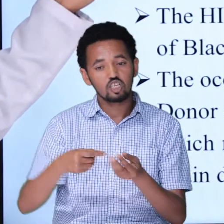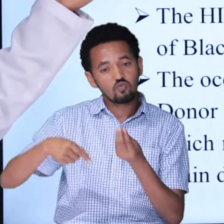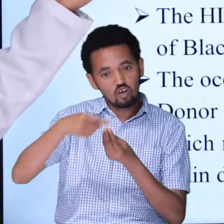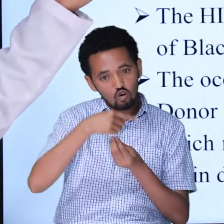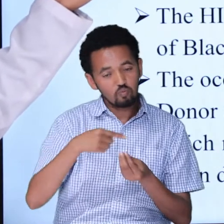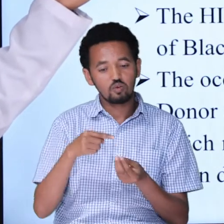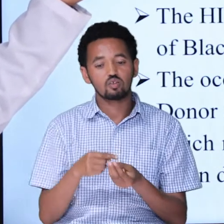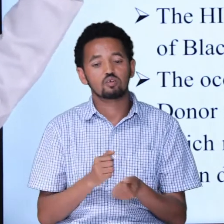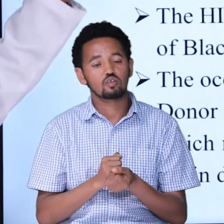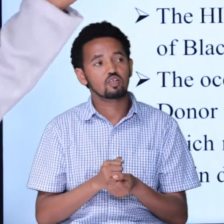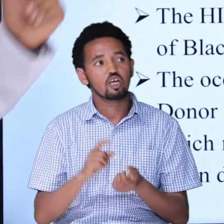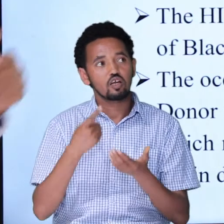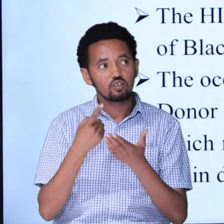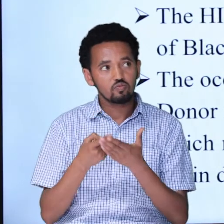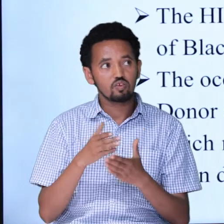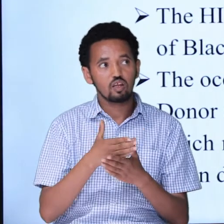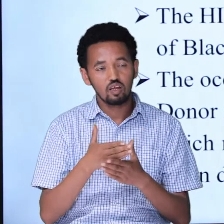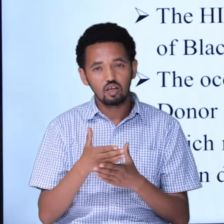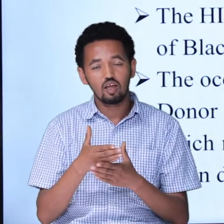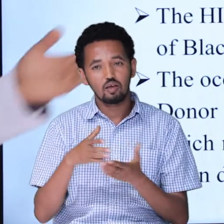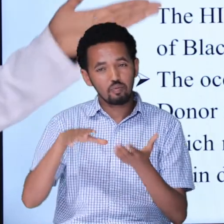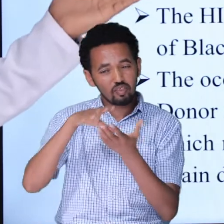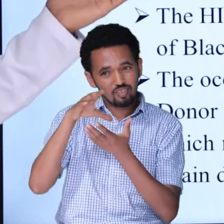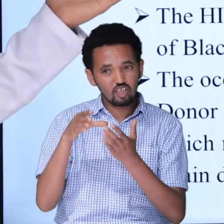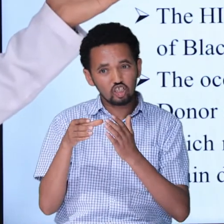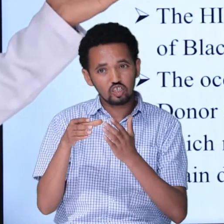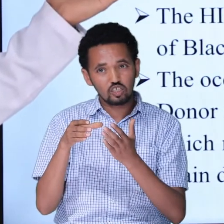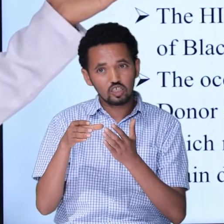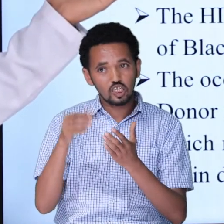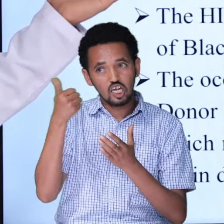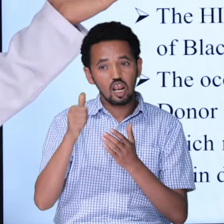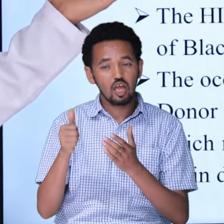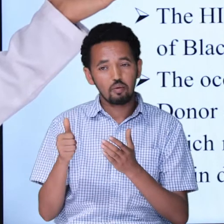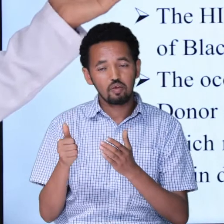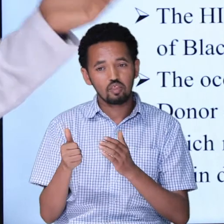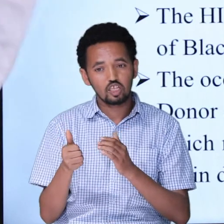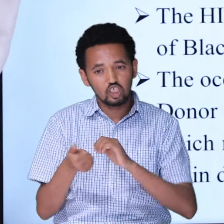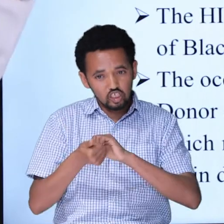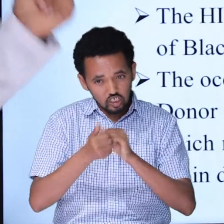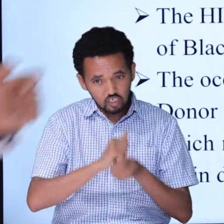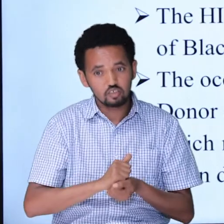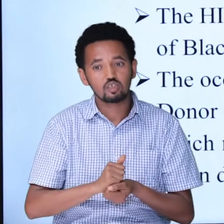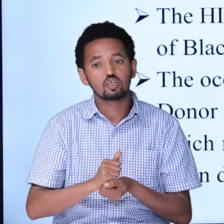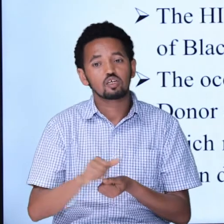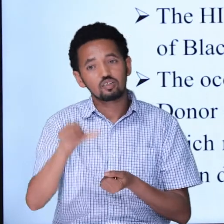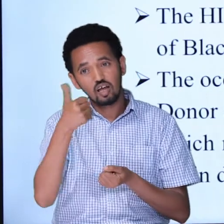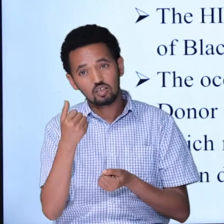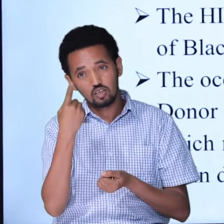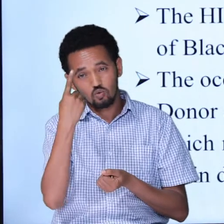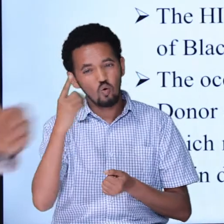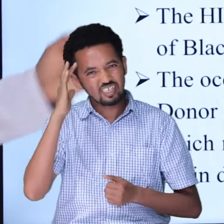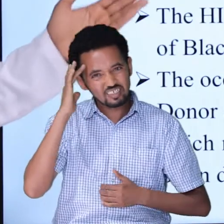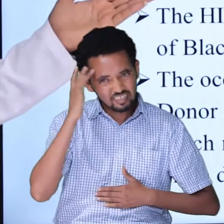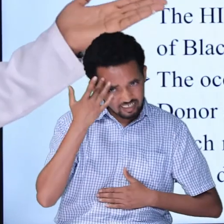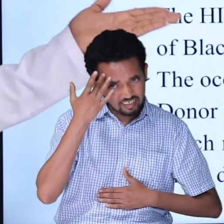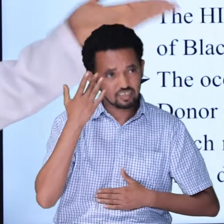environmental degradation. Due to climate change, drought affects the African countries. The other one, disease